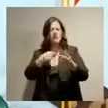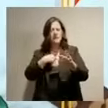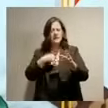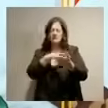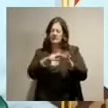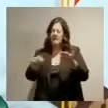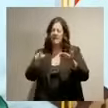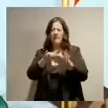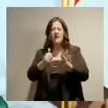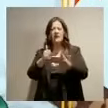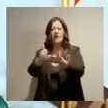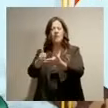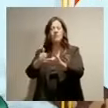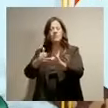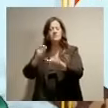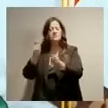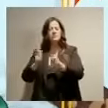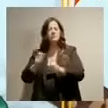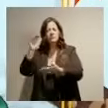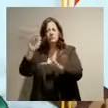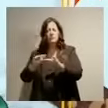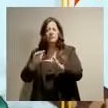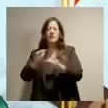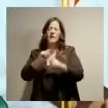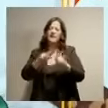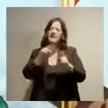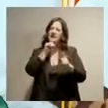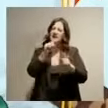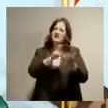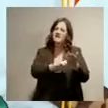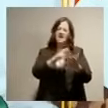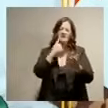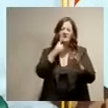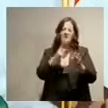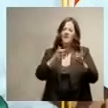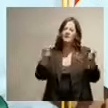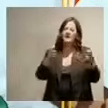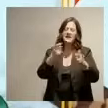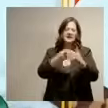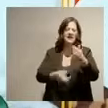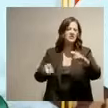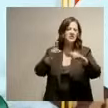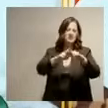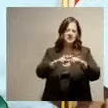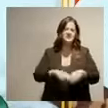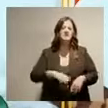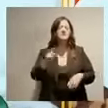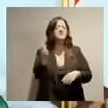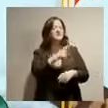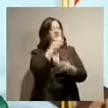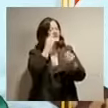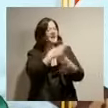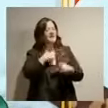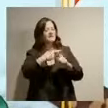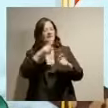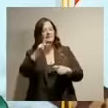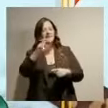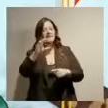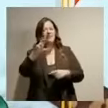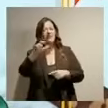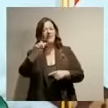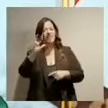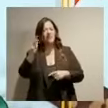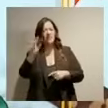progressing as possible. Just not big tax increases. Hi, Governor. Ashley Zavala with KCRA3.